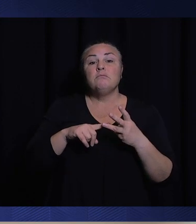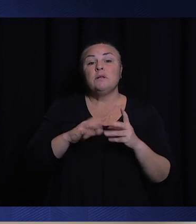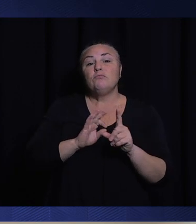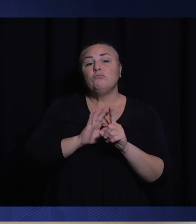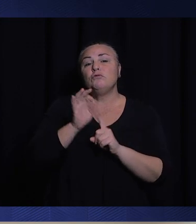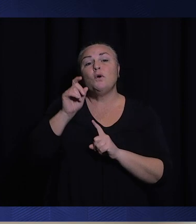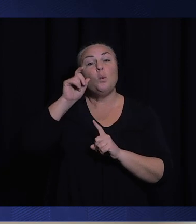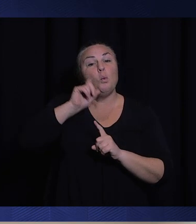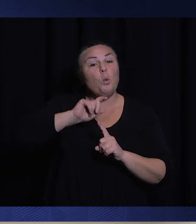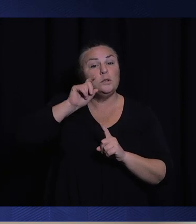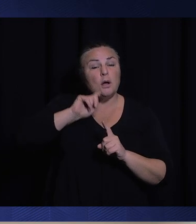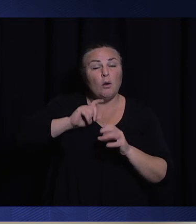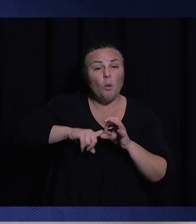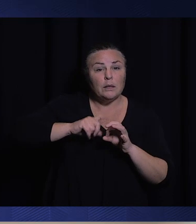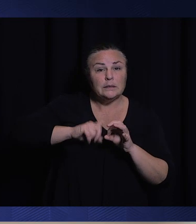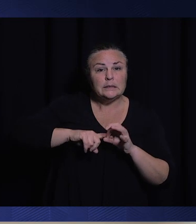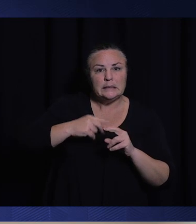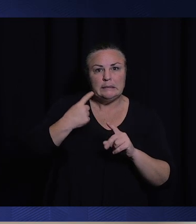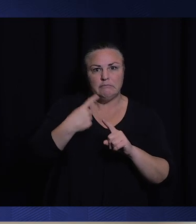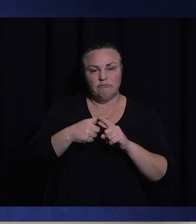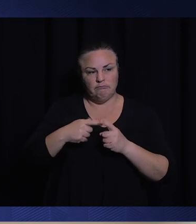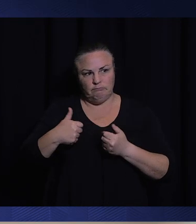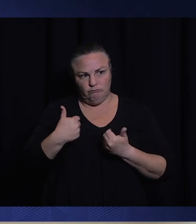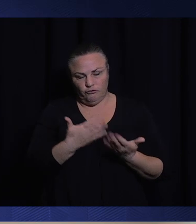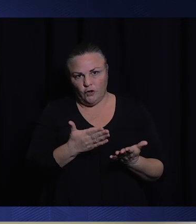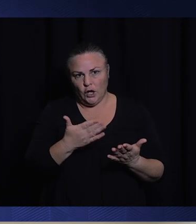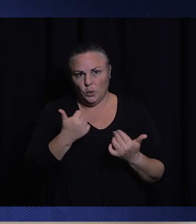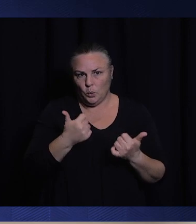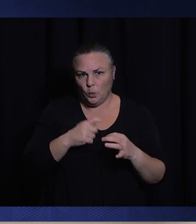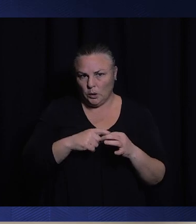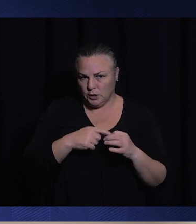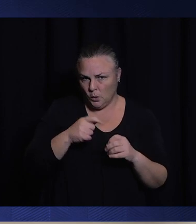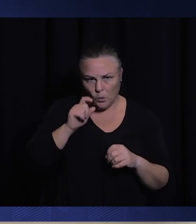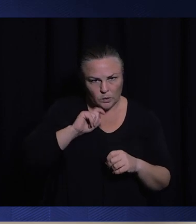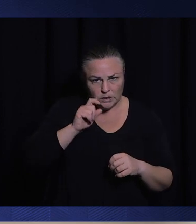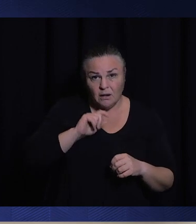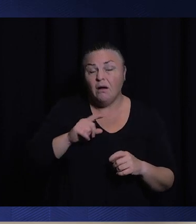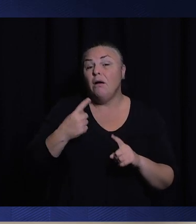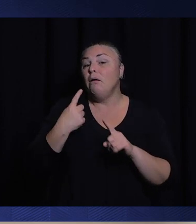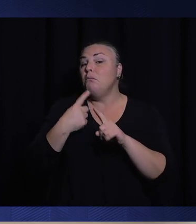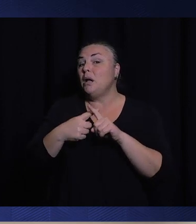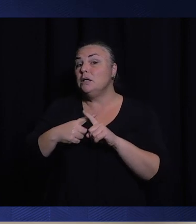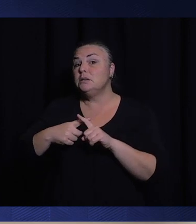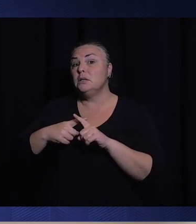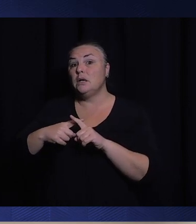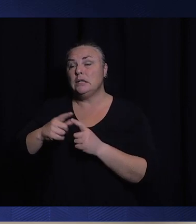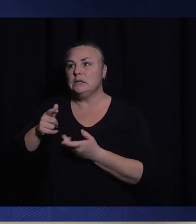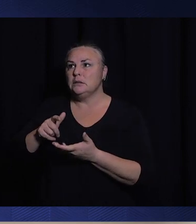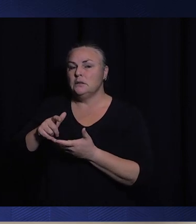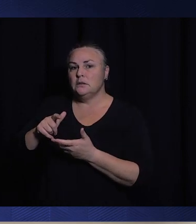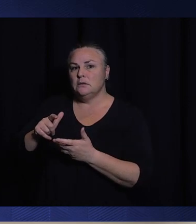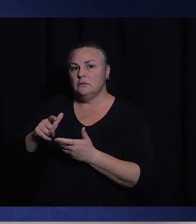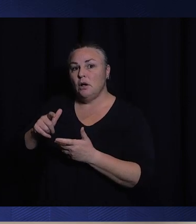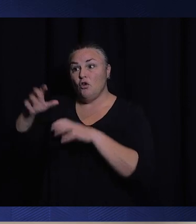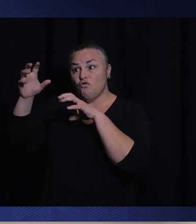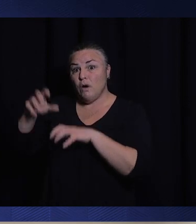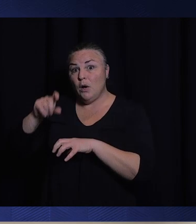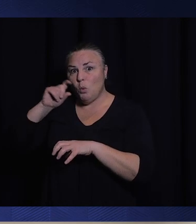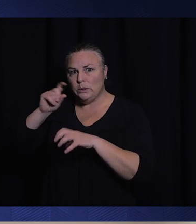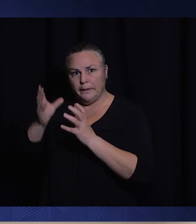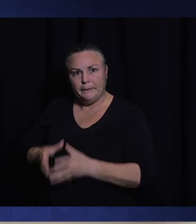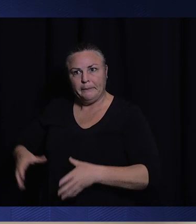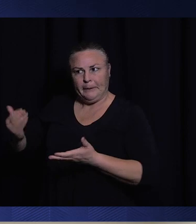environments. Examples of this are the re-establishment of mangrove swamps or the rehabilitation of eroded natural